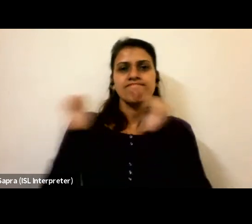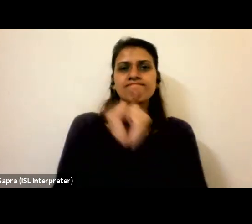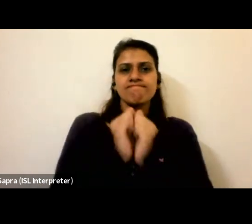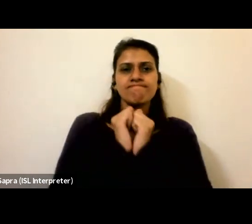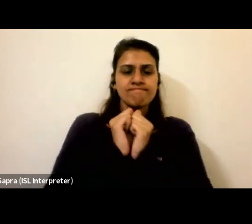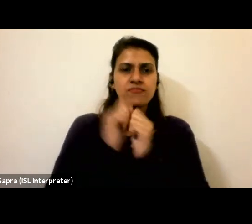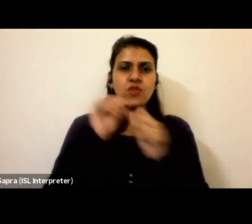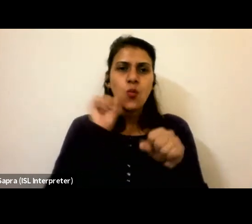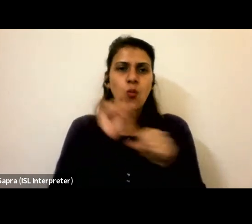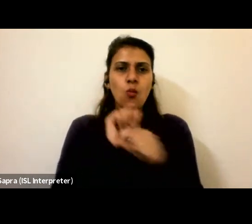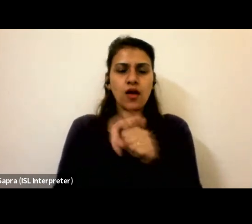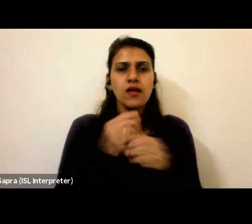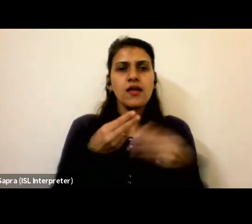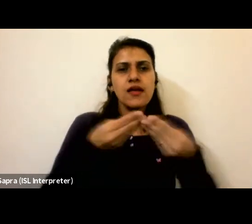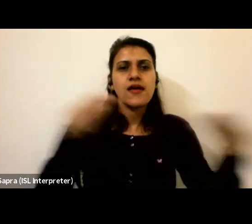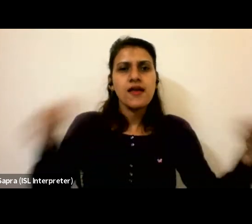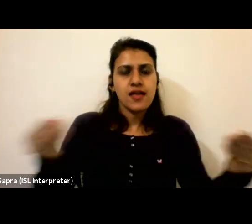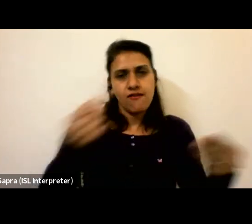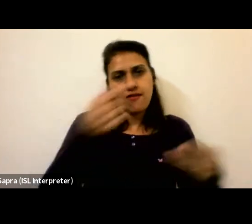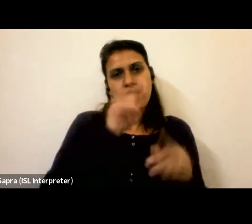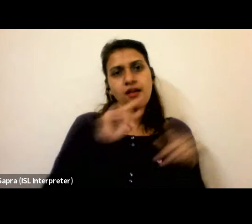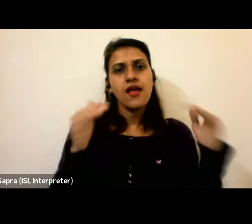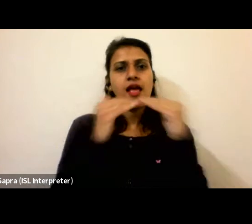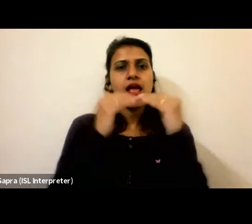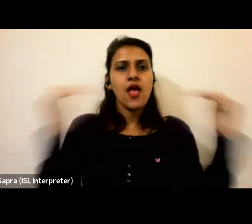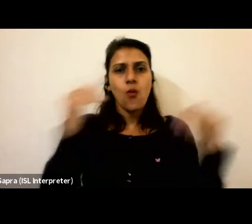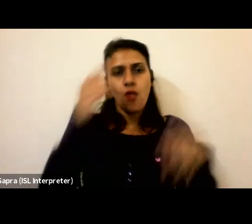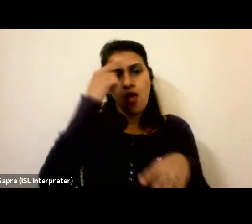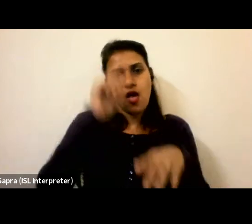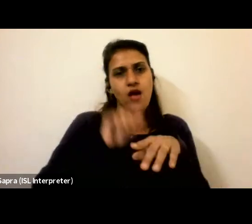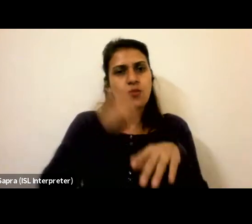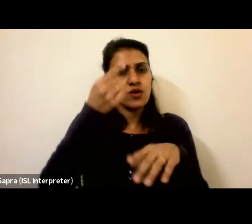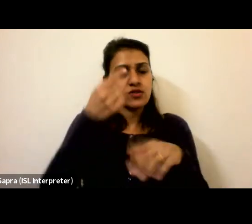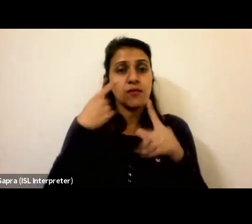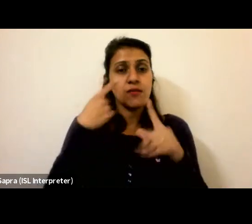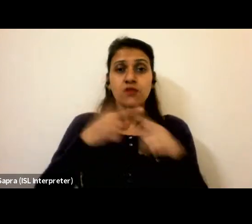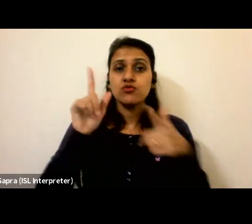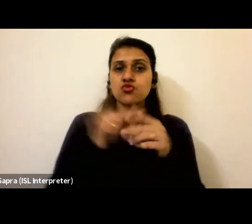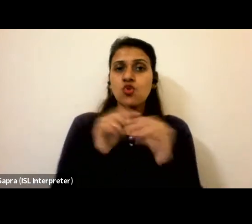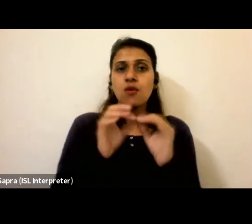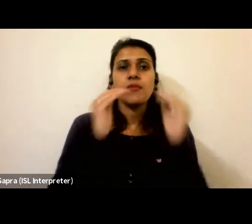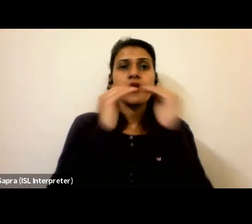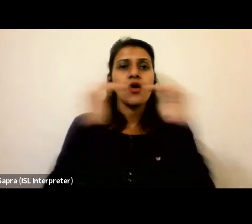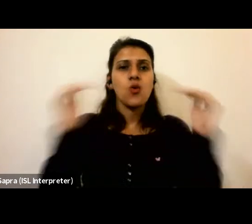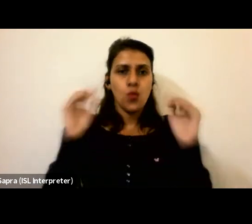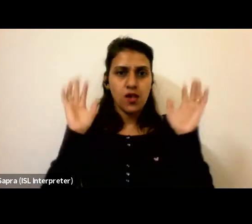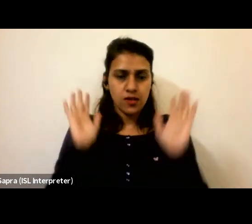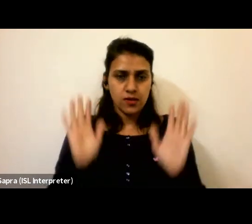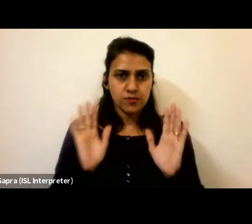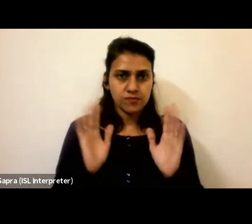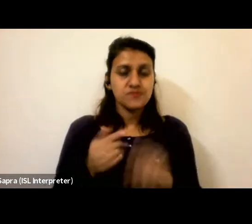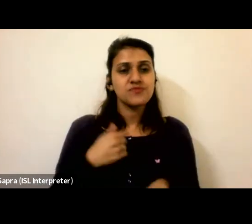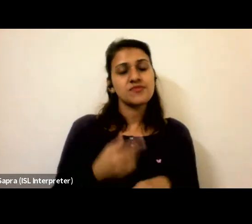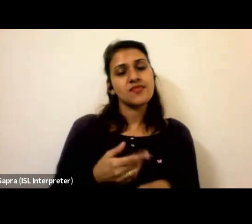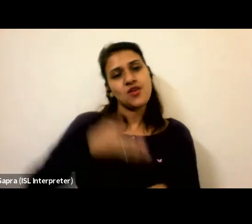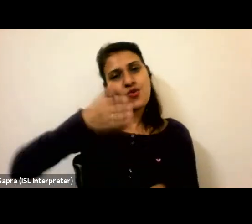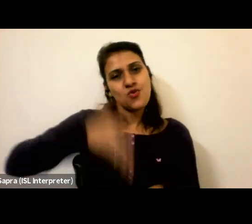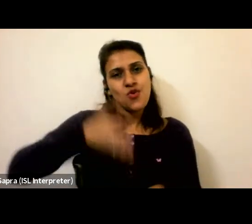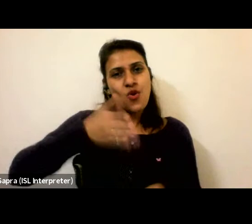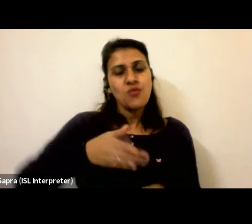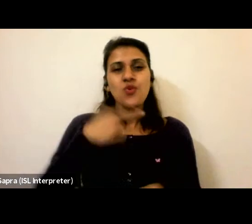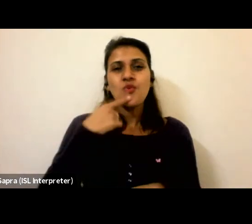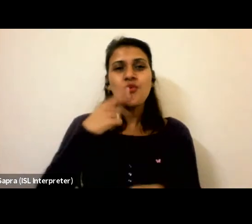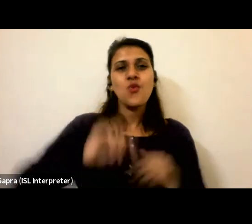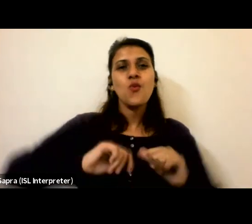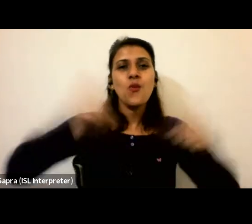opportunities and enabling work environment. I want to take this opportunity to congratulate the winners of